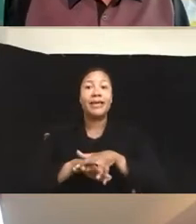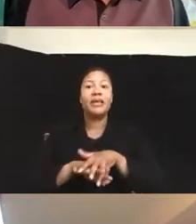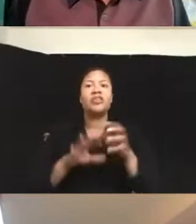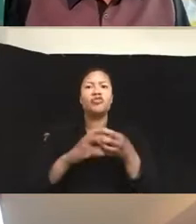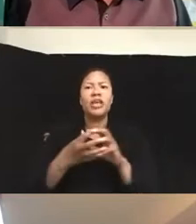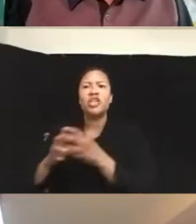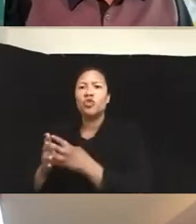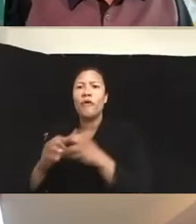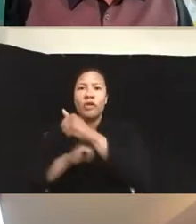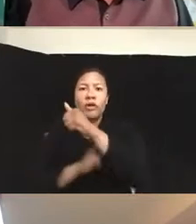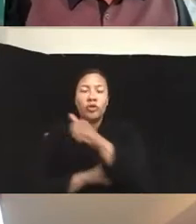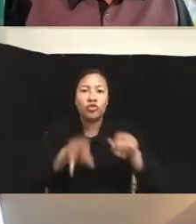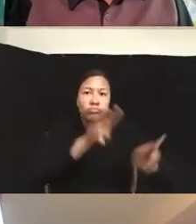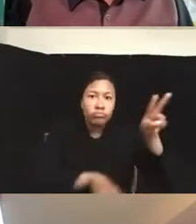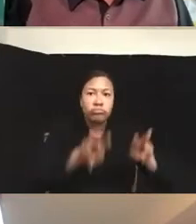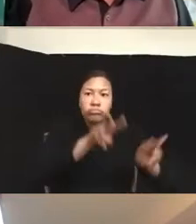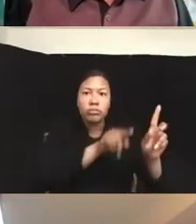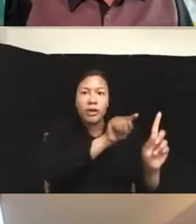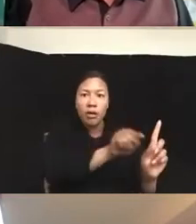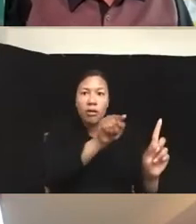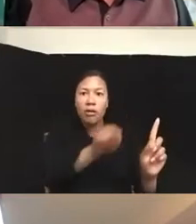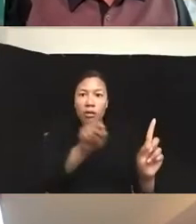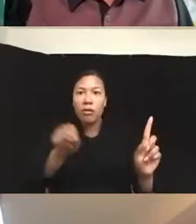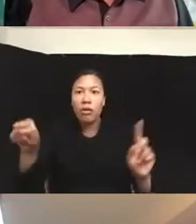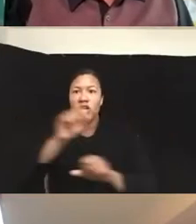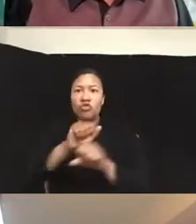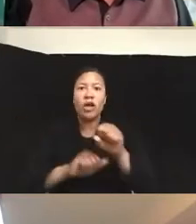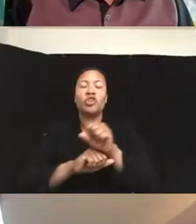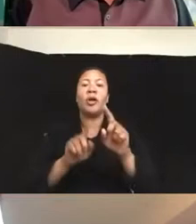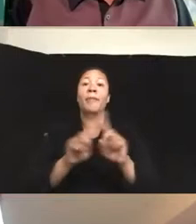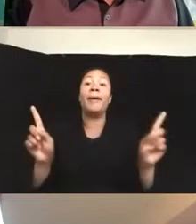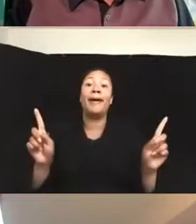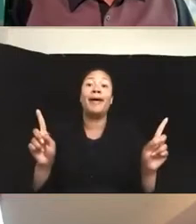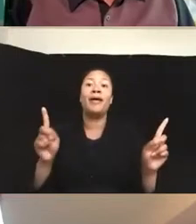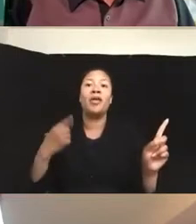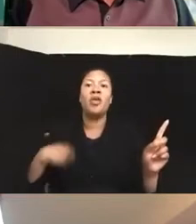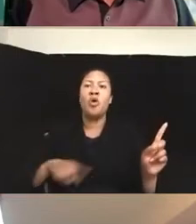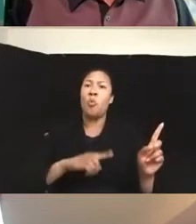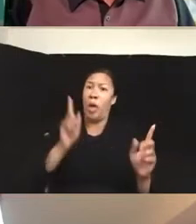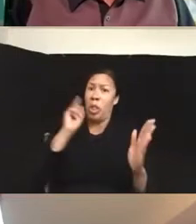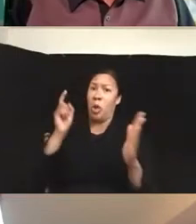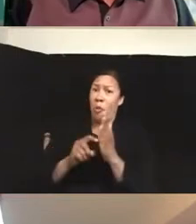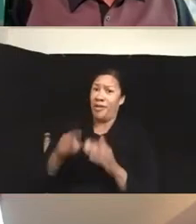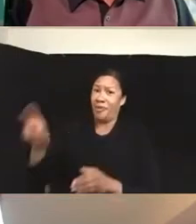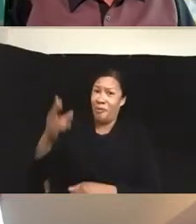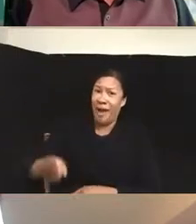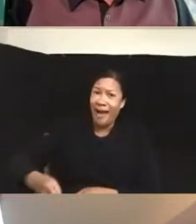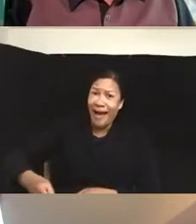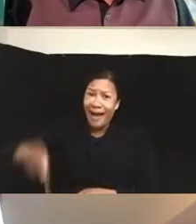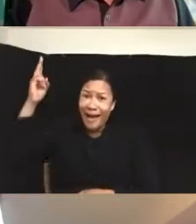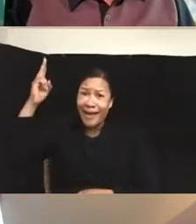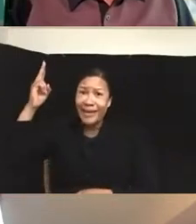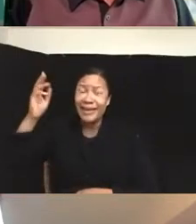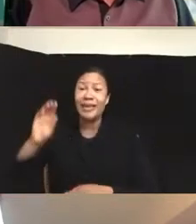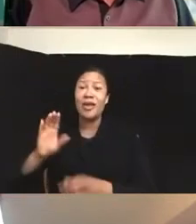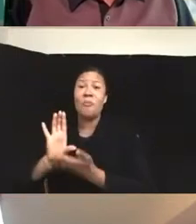at the structures and doesn't exclude the large categories of folks who are most marginalized by the structure